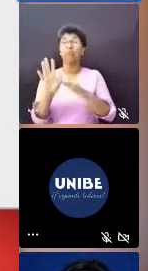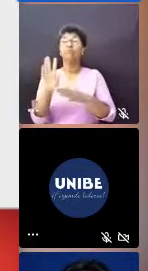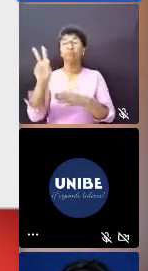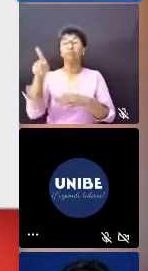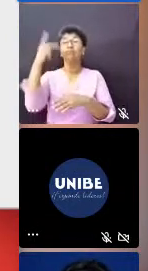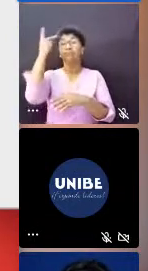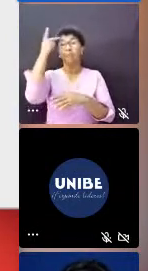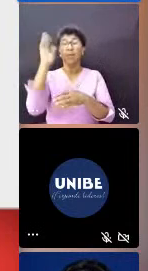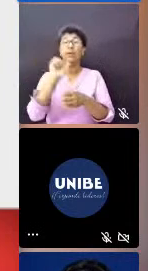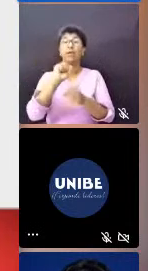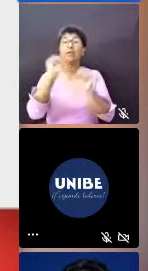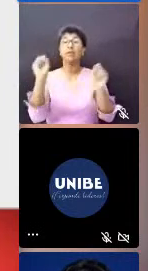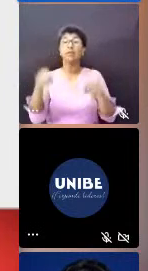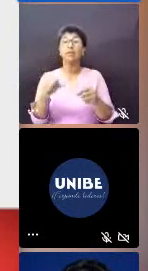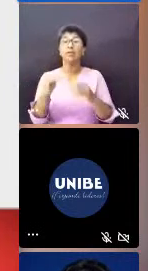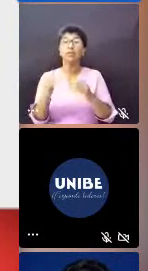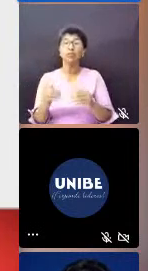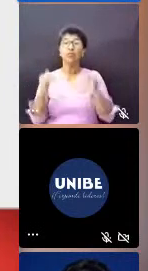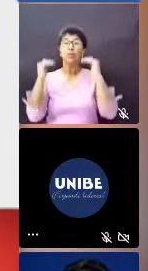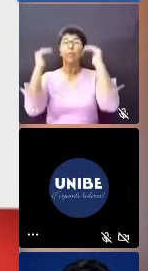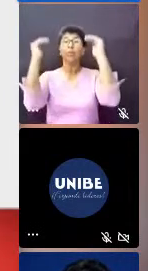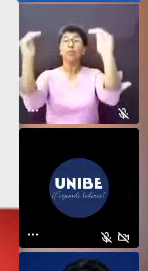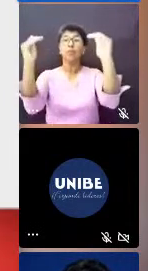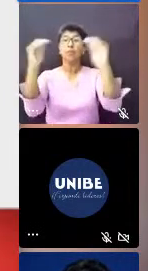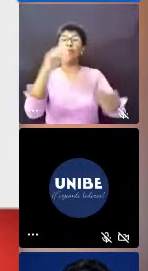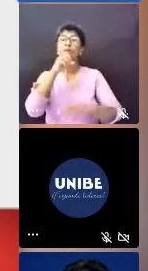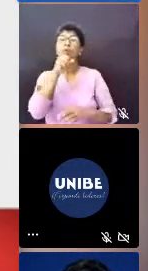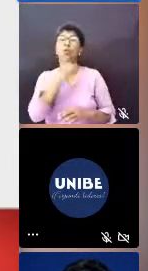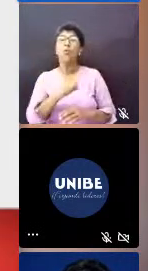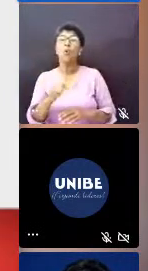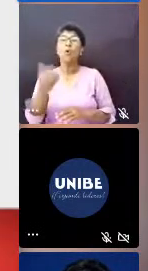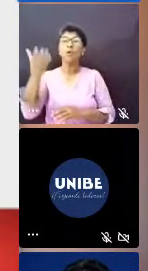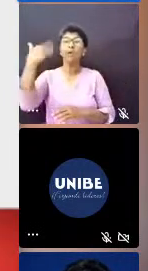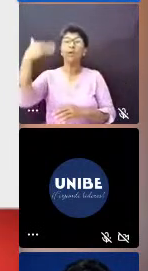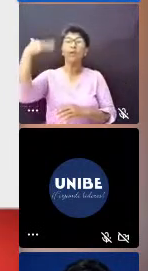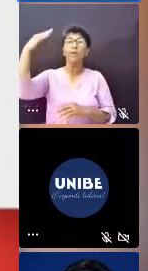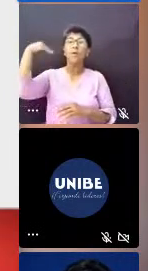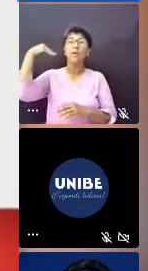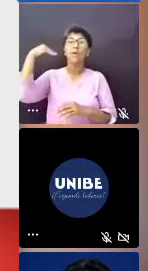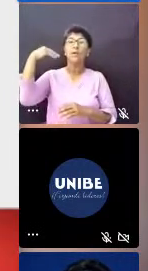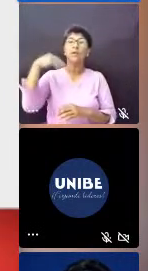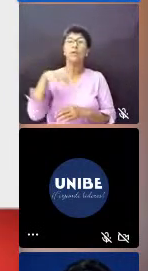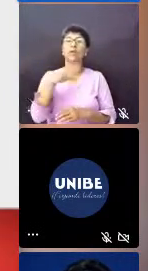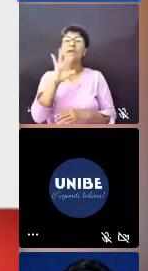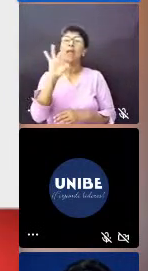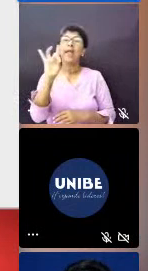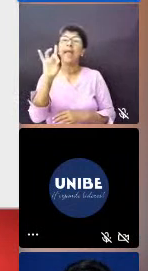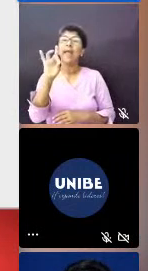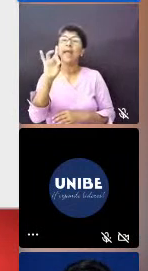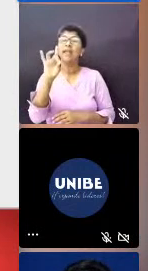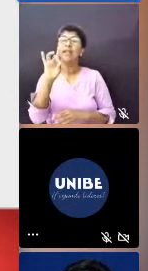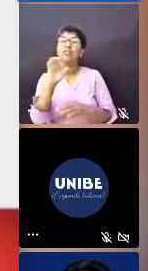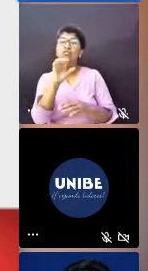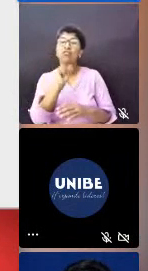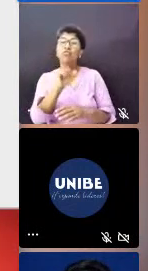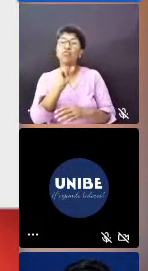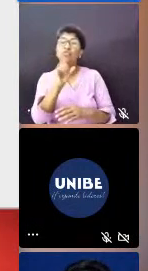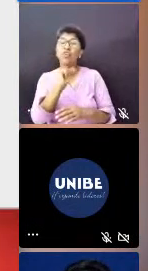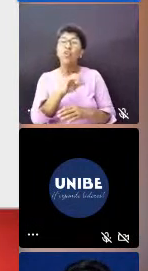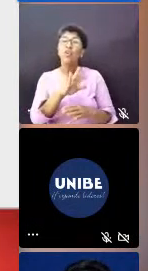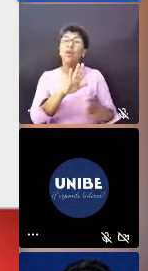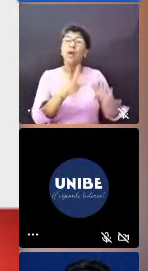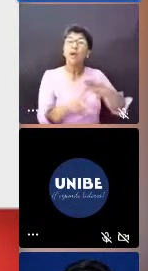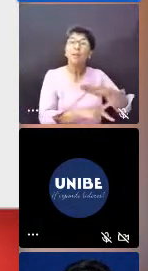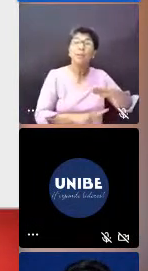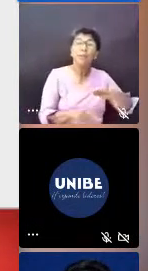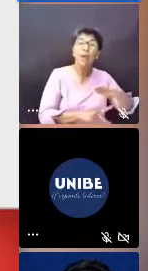recently, and we're now moving on to the old-fashioned style education, where we have 8 years in the primary school or elementary school,